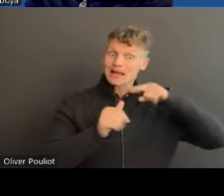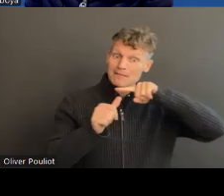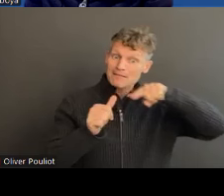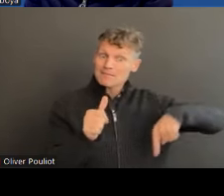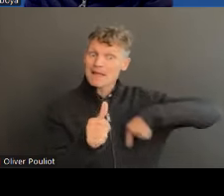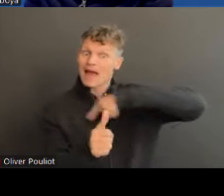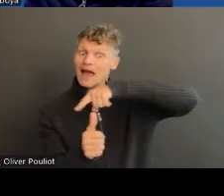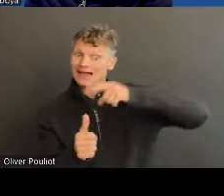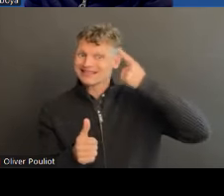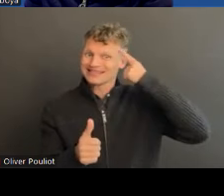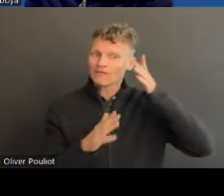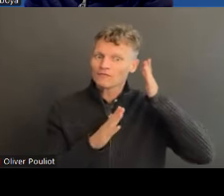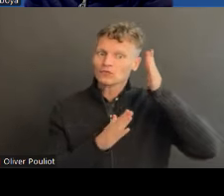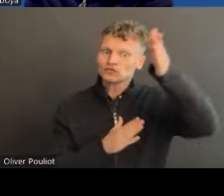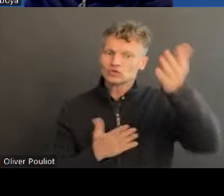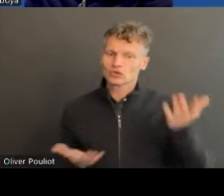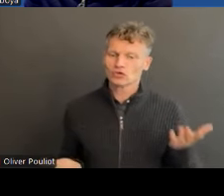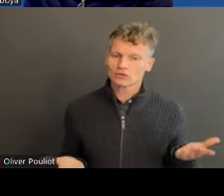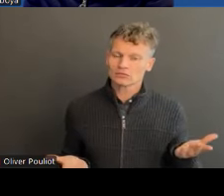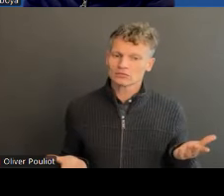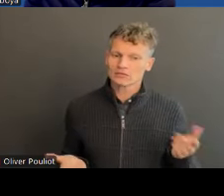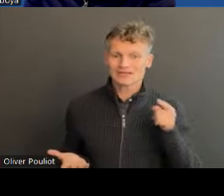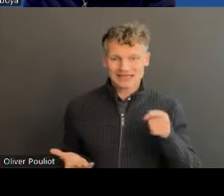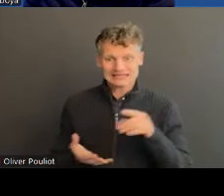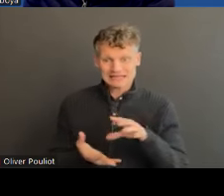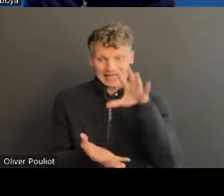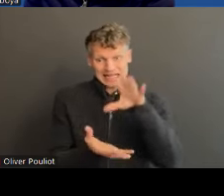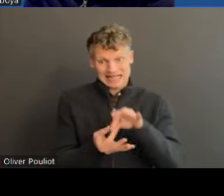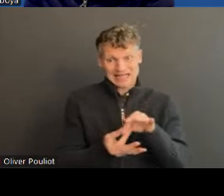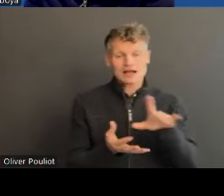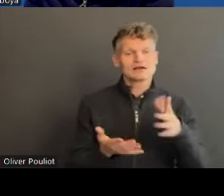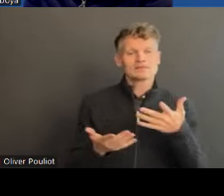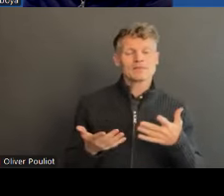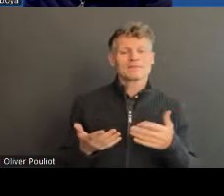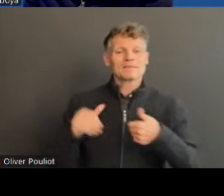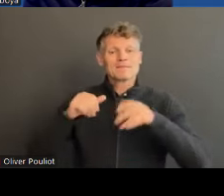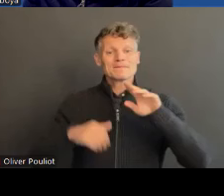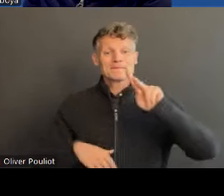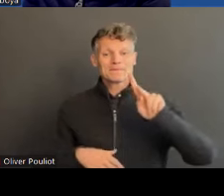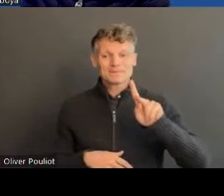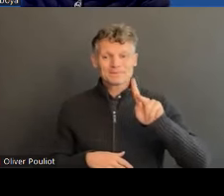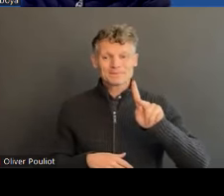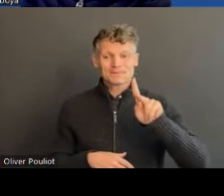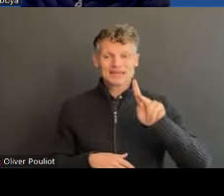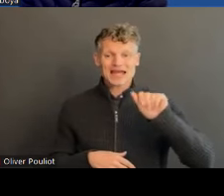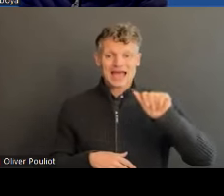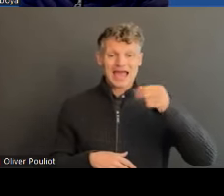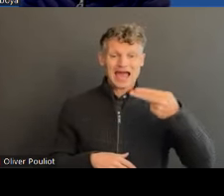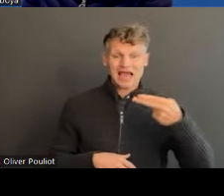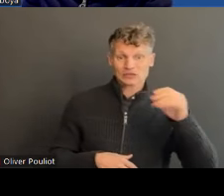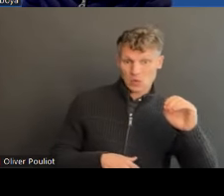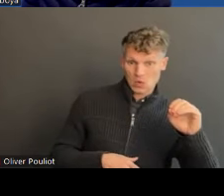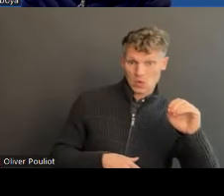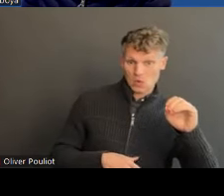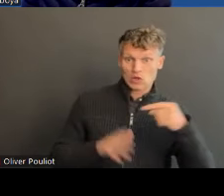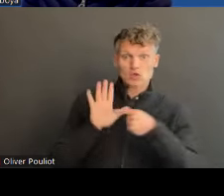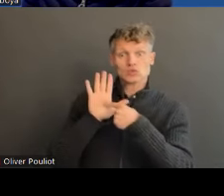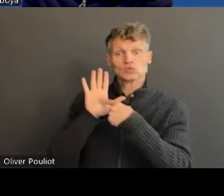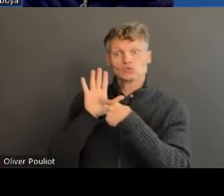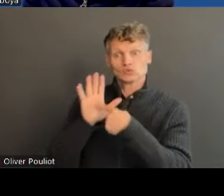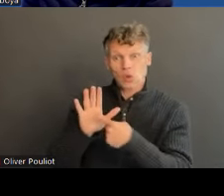have at the Pan American Health Organization. Each one of the bubbles is showing you a disease and the list of countries in which we